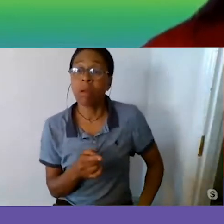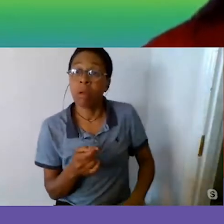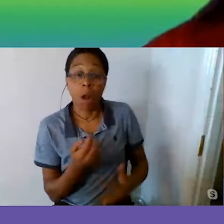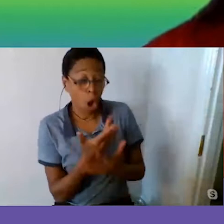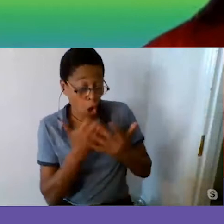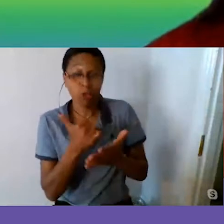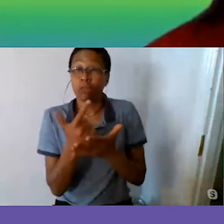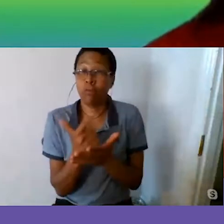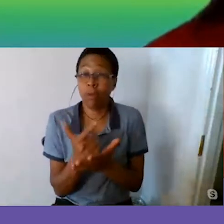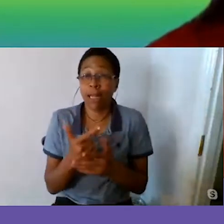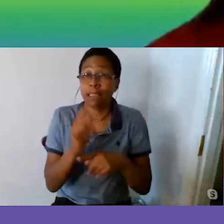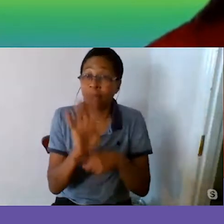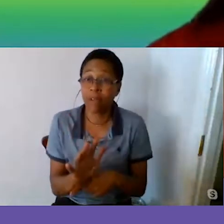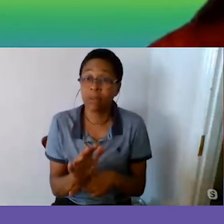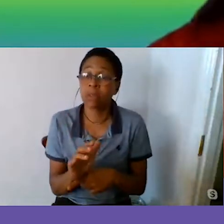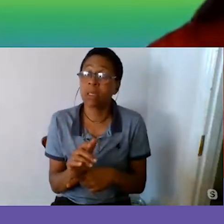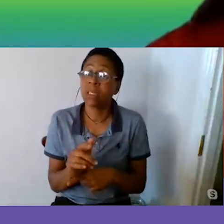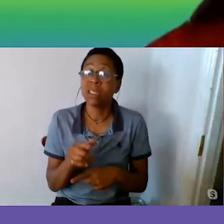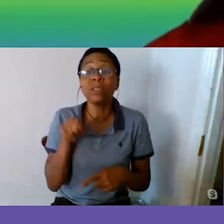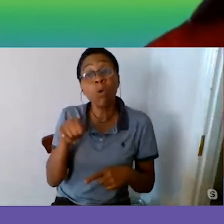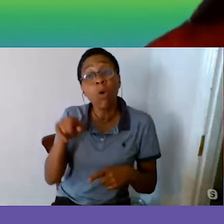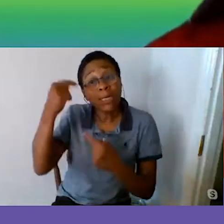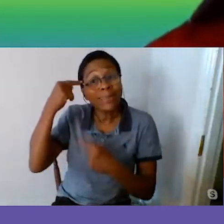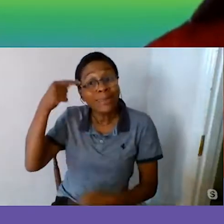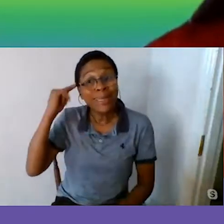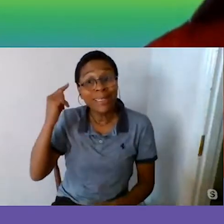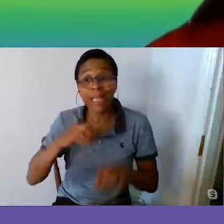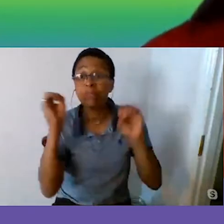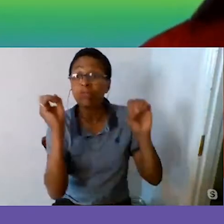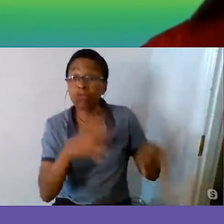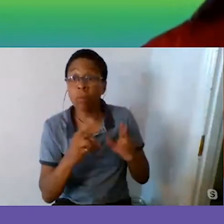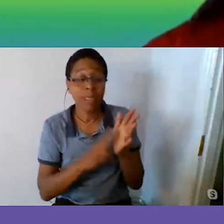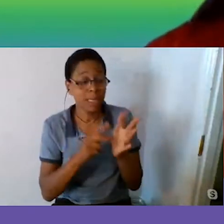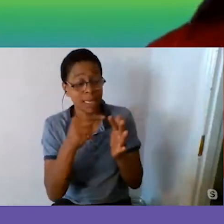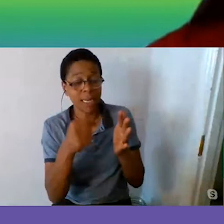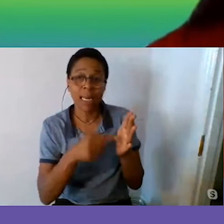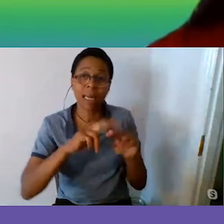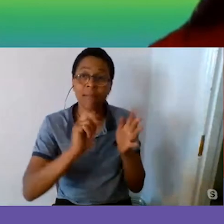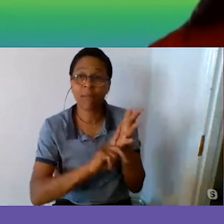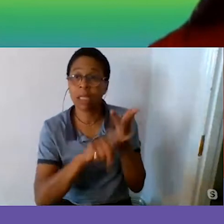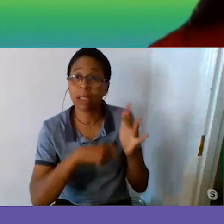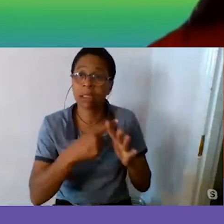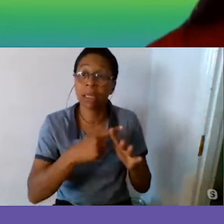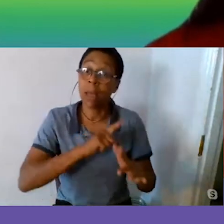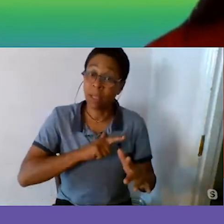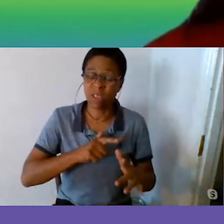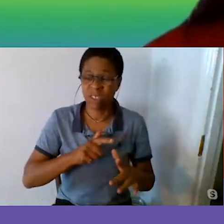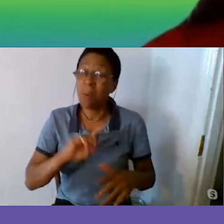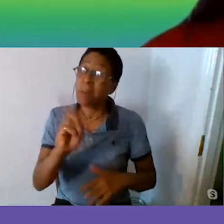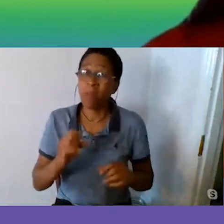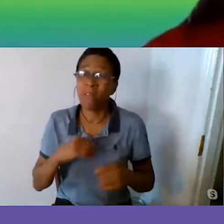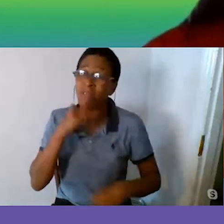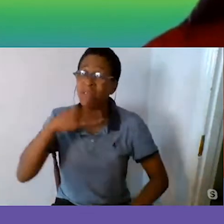for a Disney film, they get distracted by everything else. I think offering 100% what your audience wants is the way to keep them engaged.